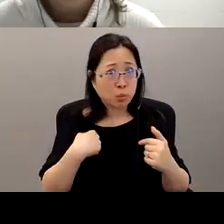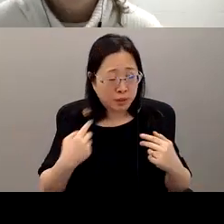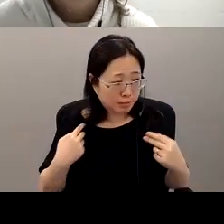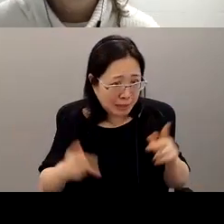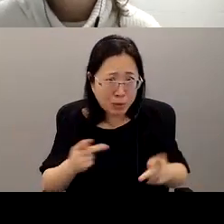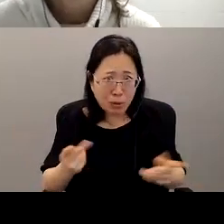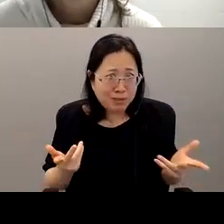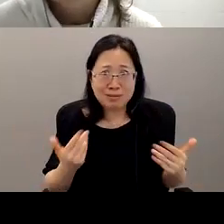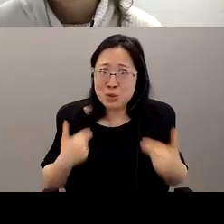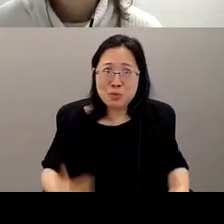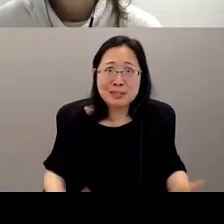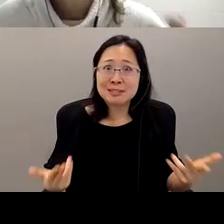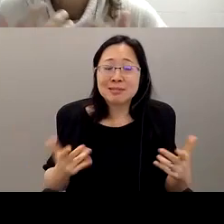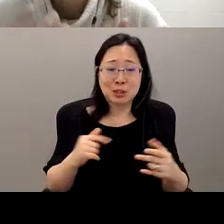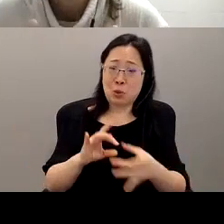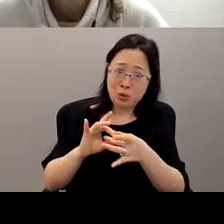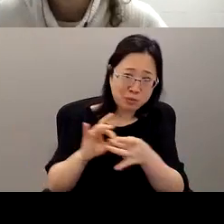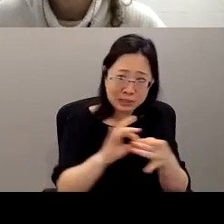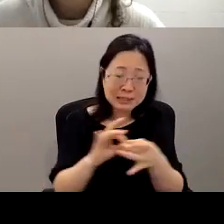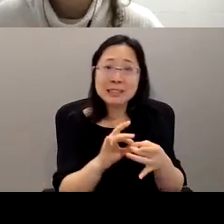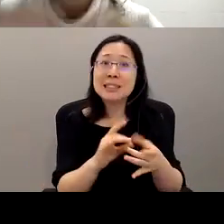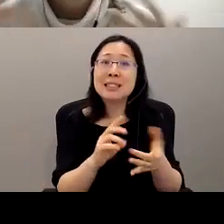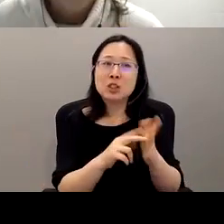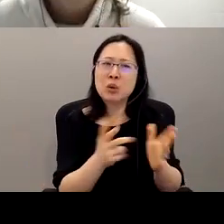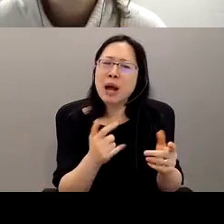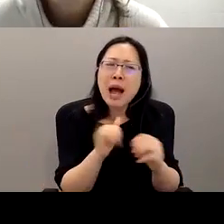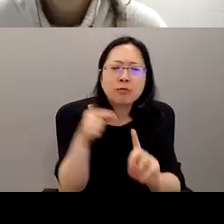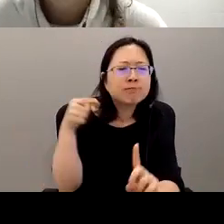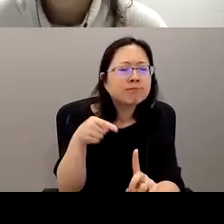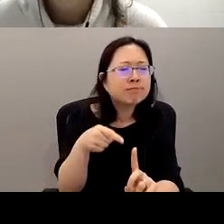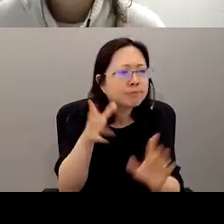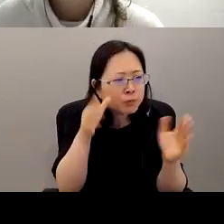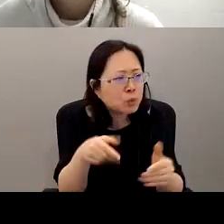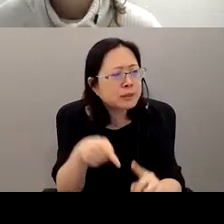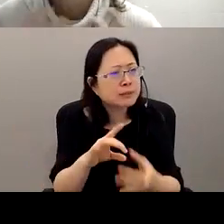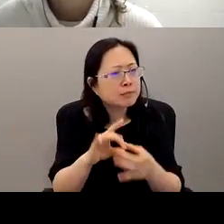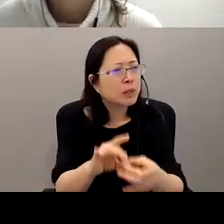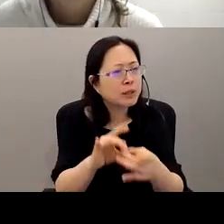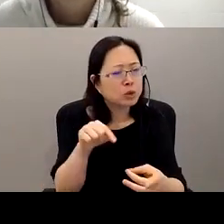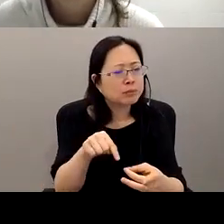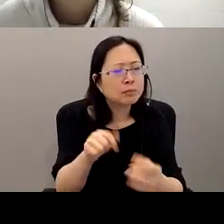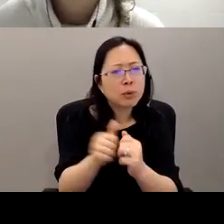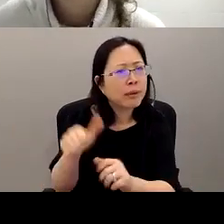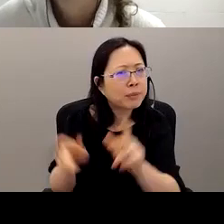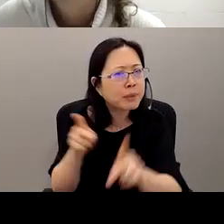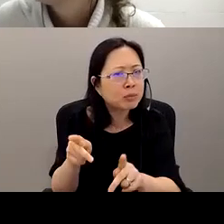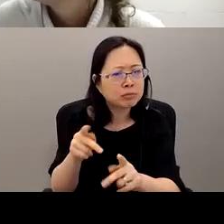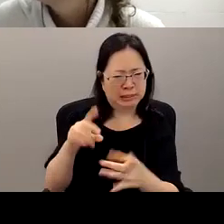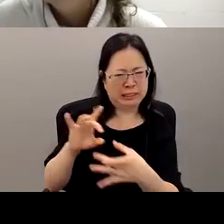need this connection to folks. So we really elevate that idea. What kind of relationships do we have with each other? What sort of